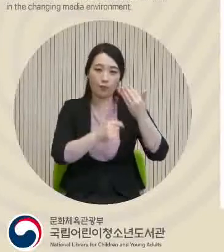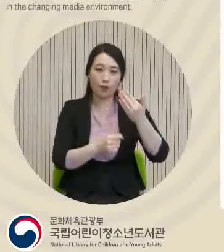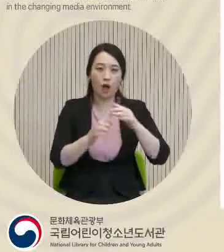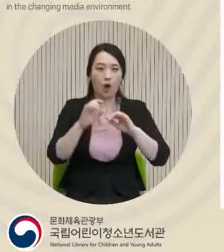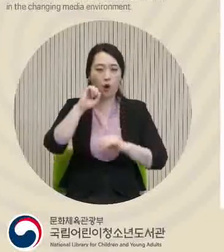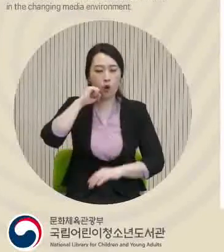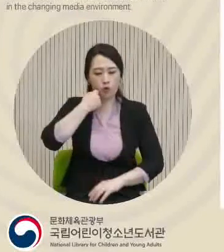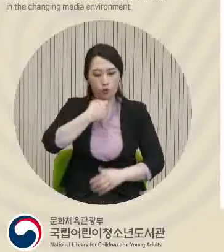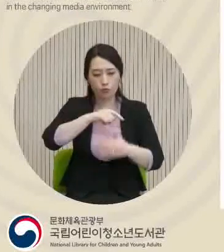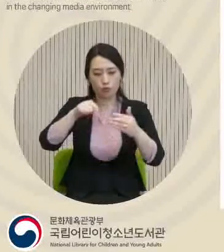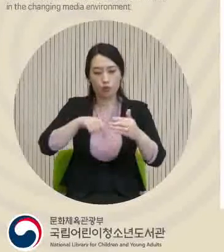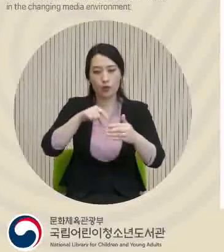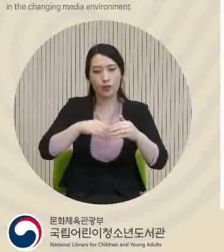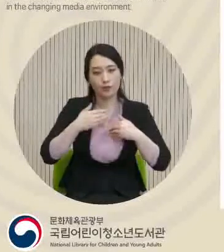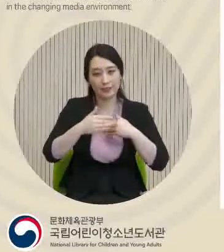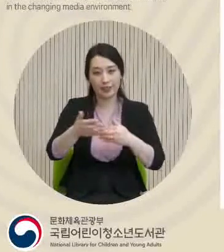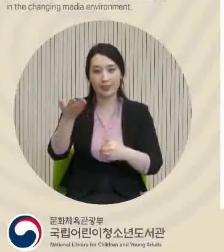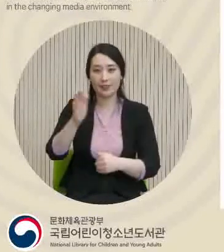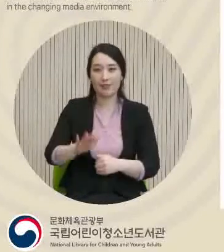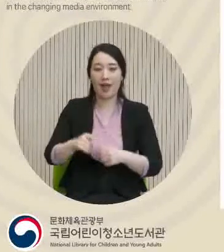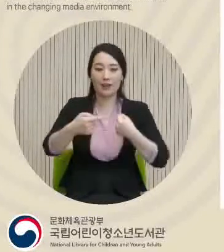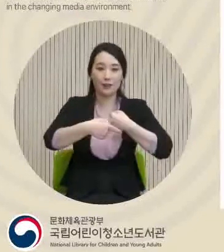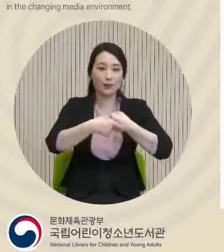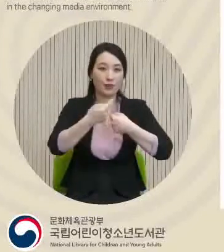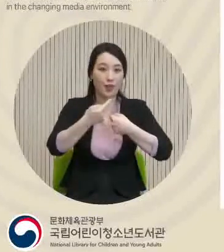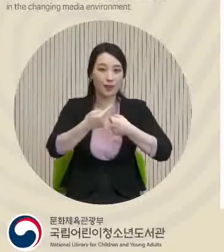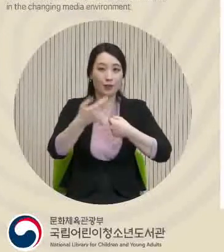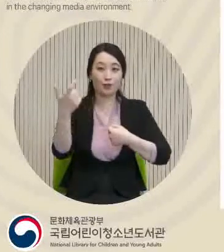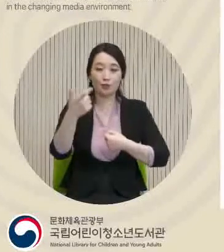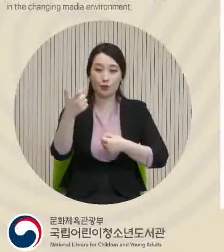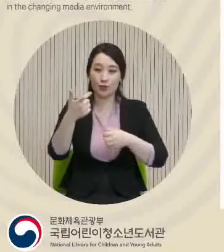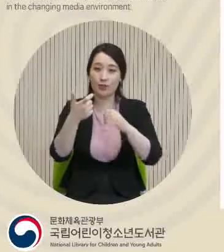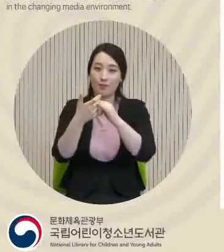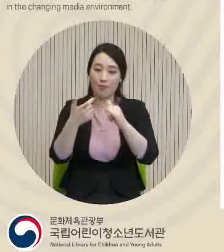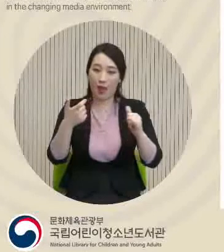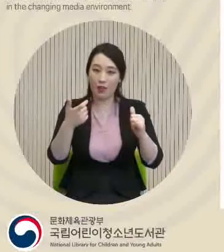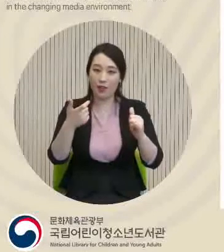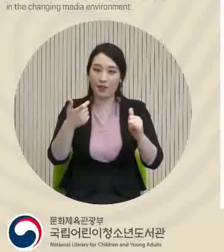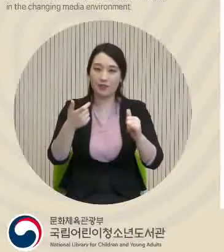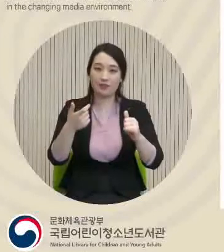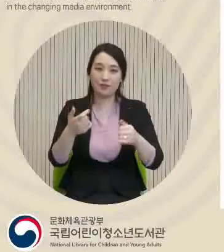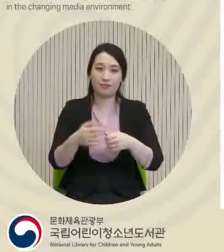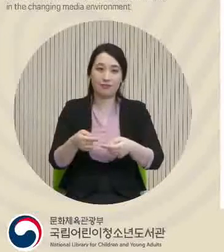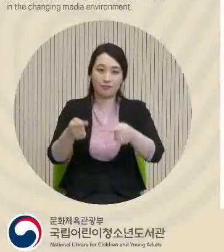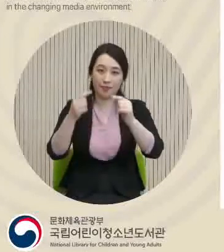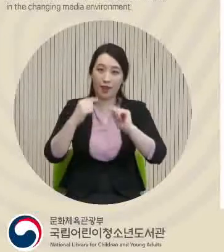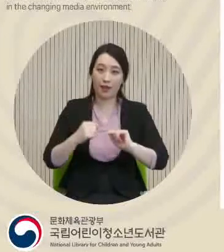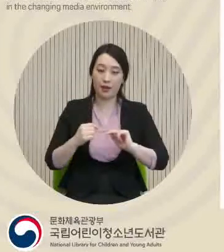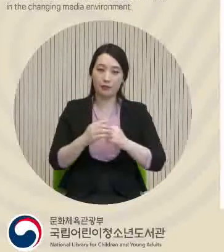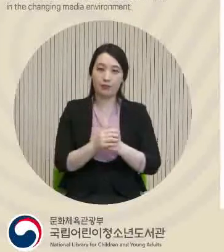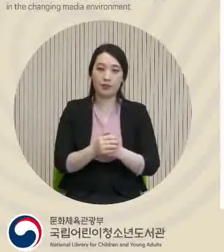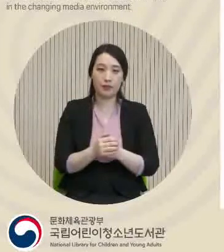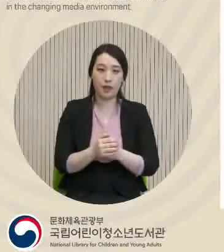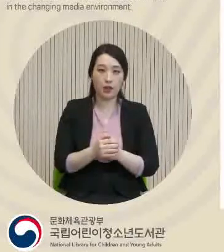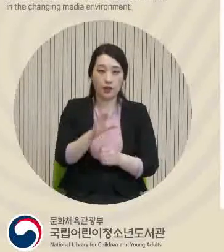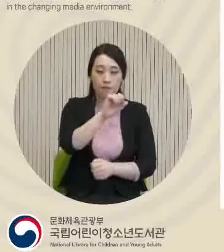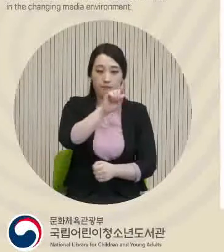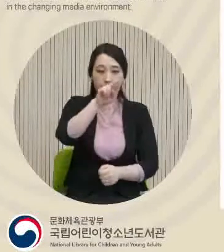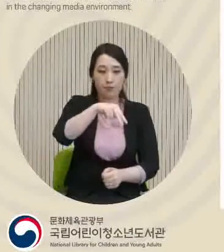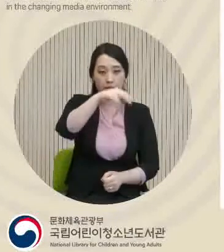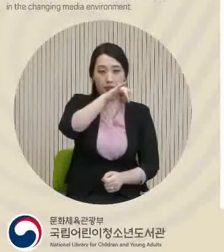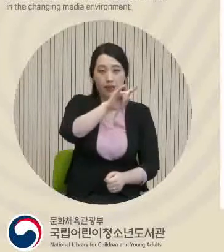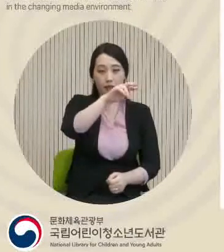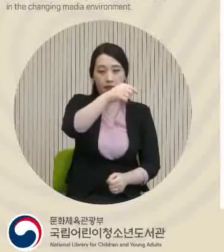program, reading, making, and sharing. So this program was conducted in a very difficult and challenging condition, but we